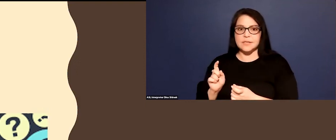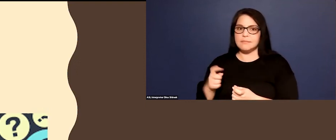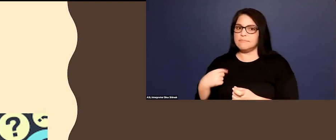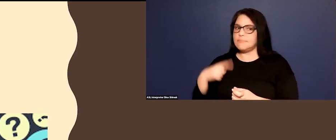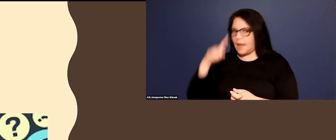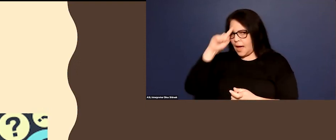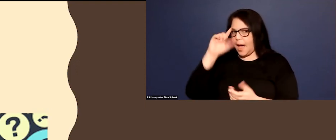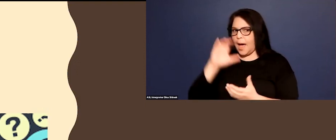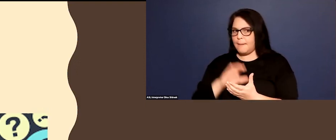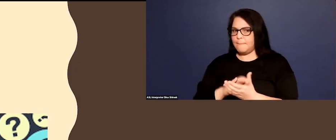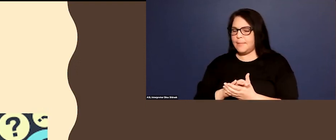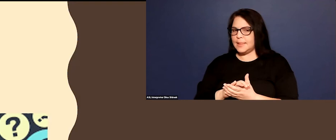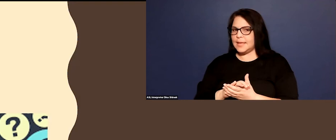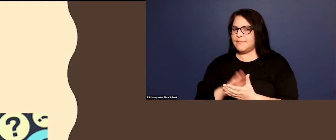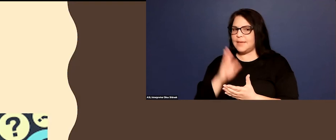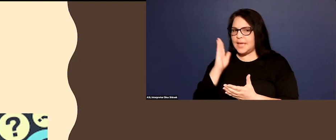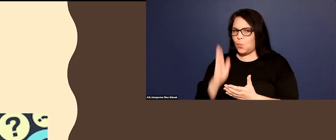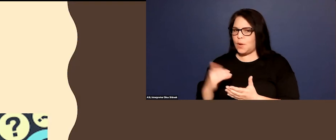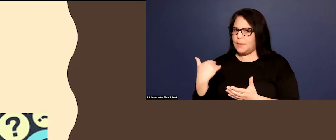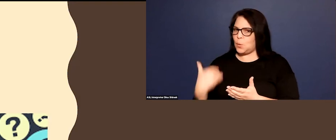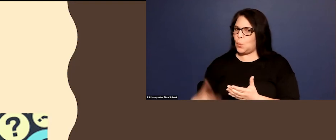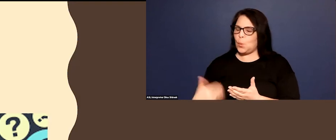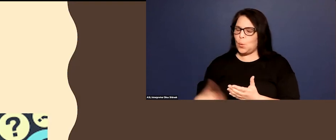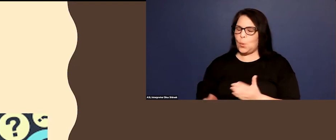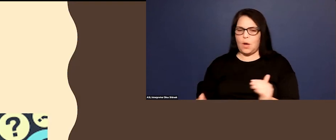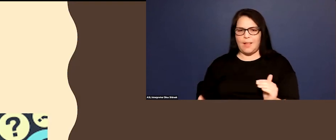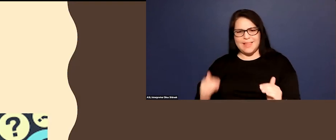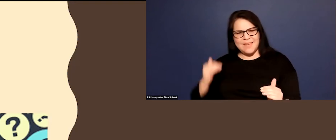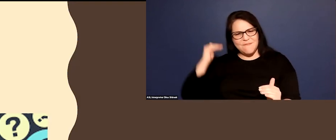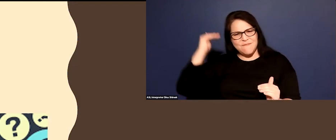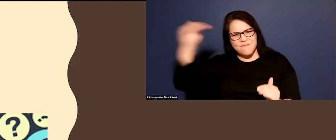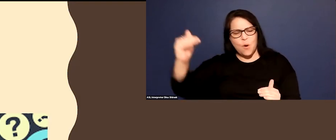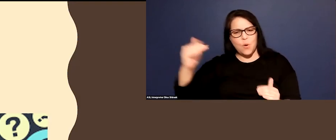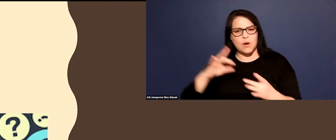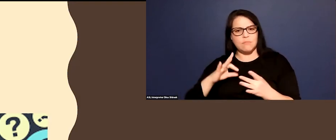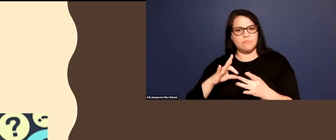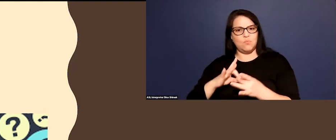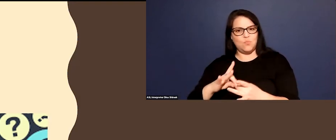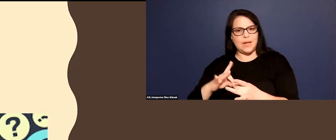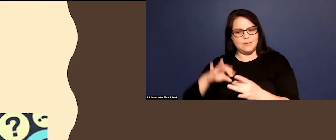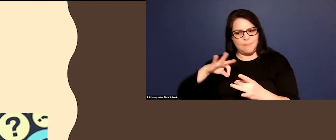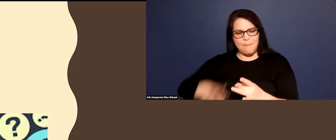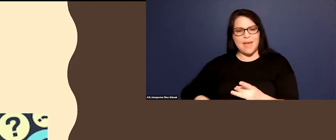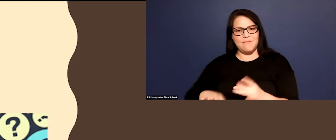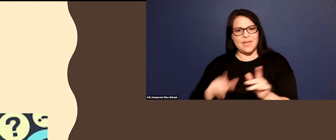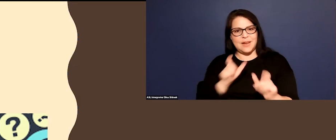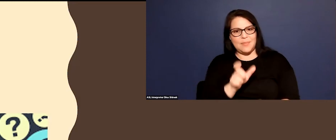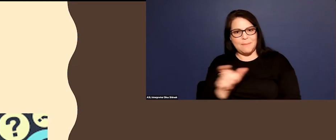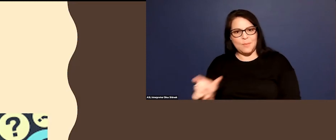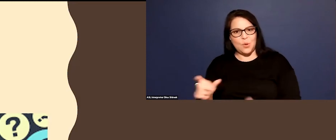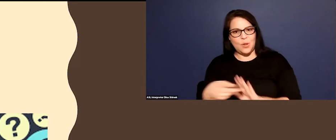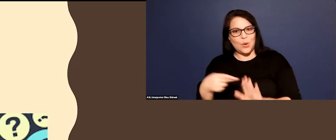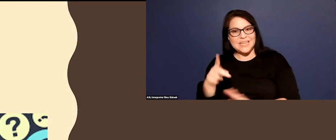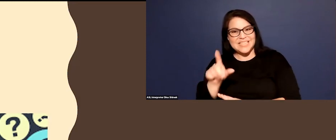that it's going to be a giant leap forward for people with disabilities. Having the ability to